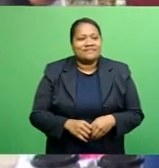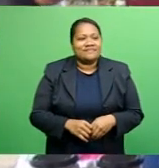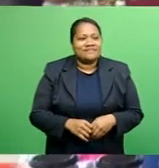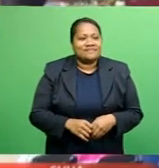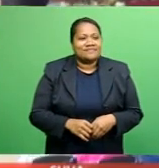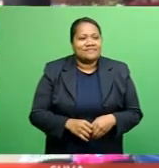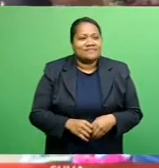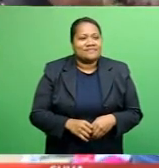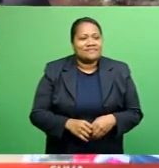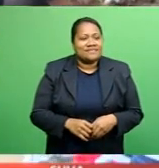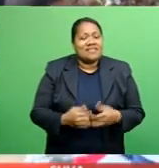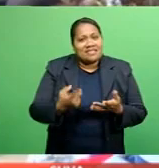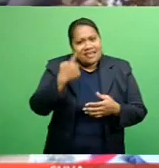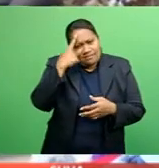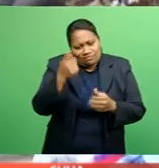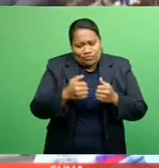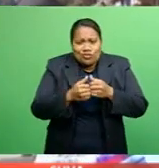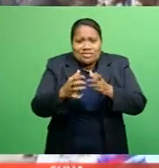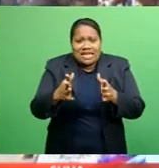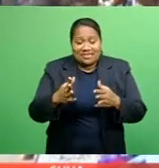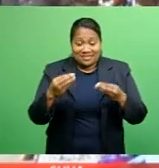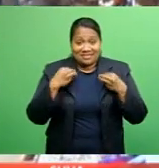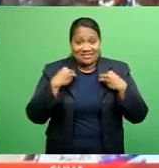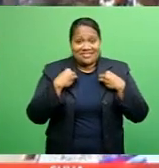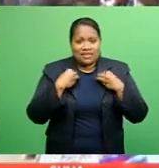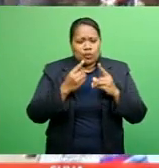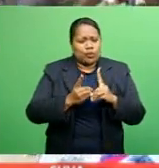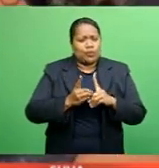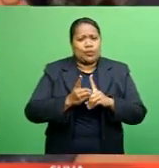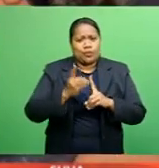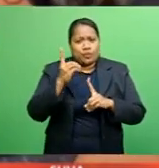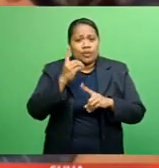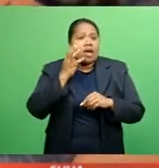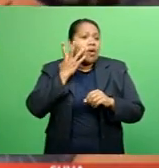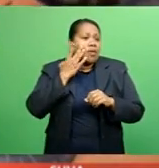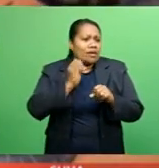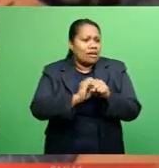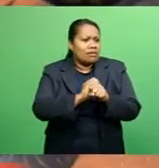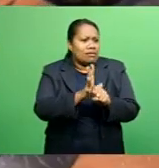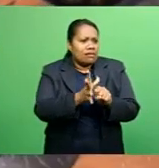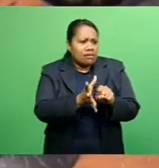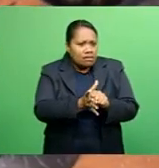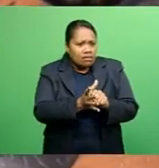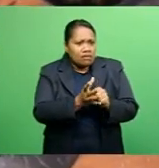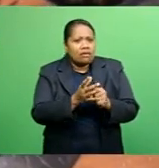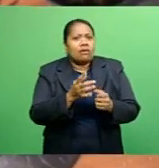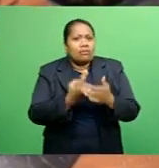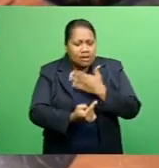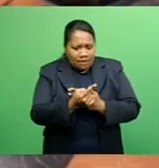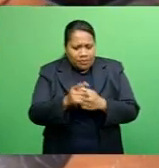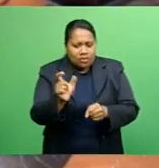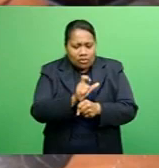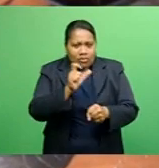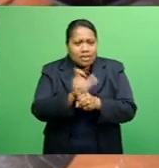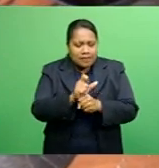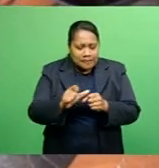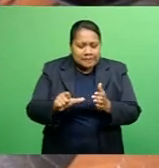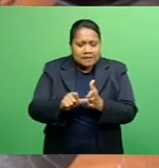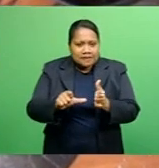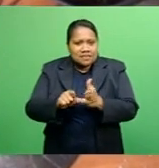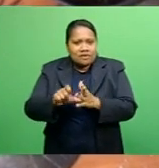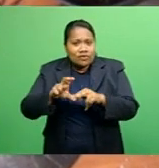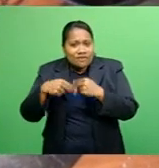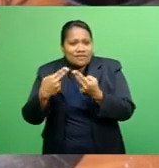The idea to start a unique business developed when the COVID-19 pandemic created economic hardships for the Smith